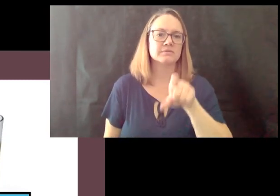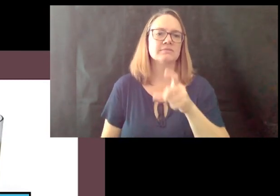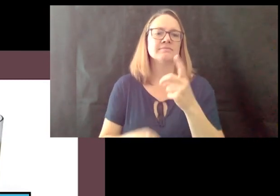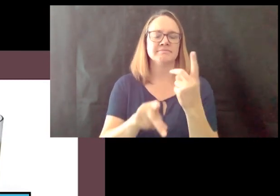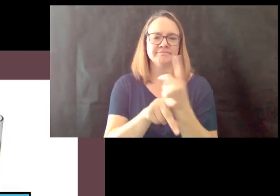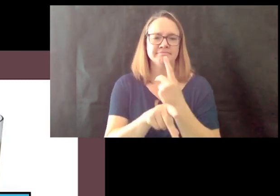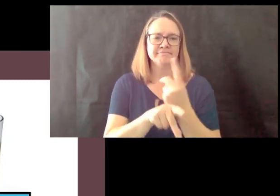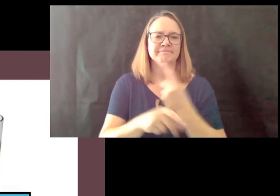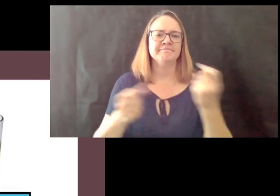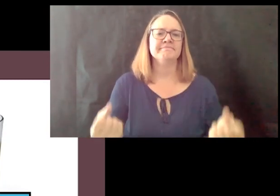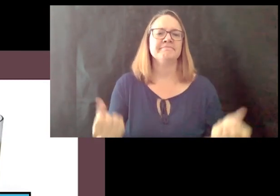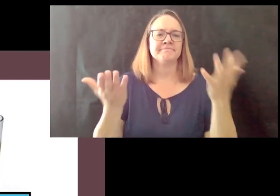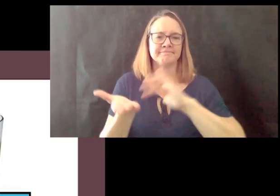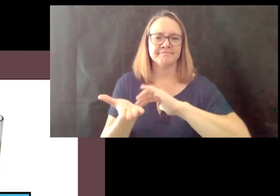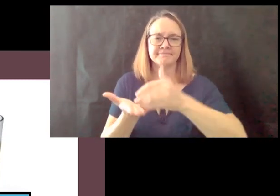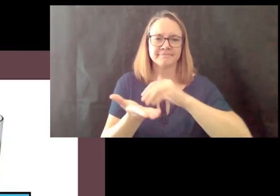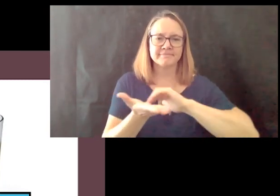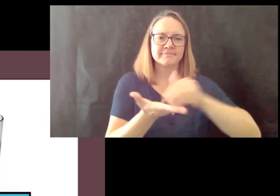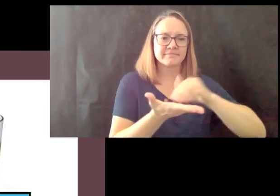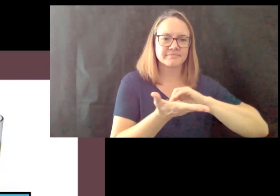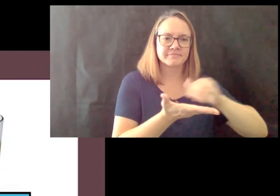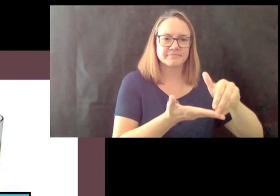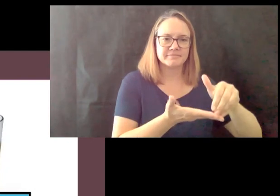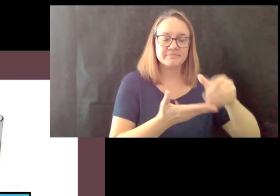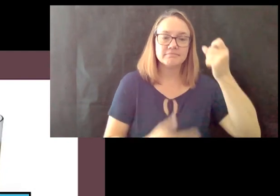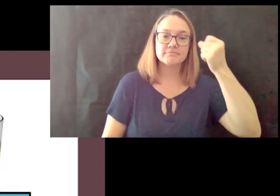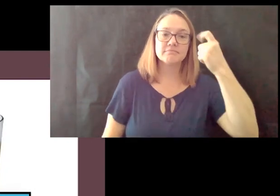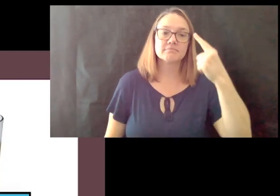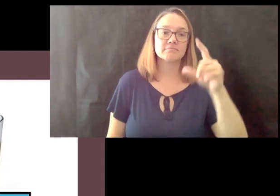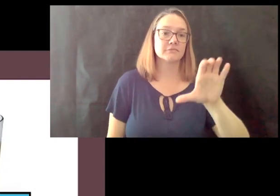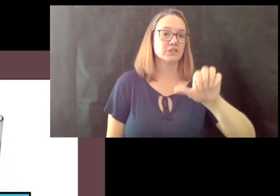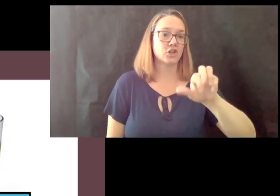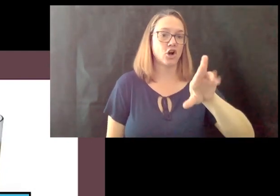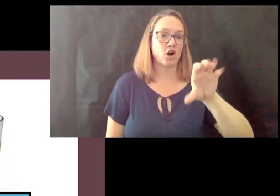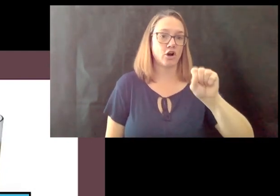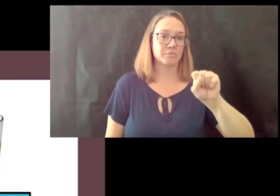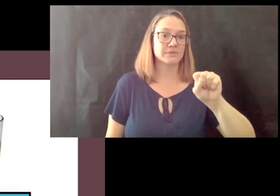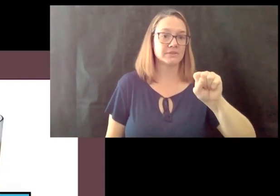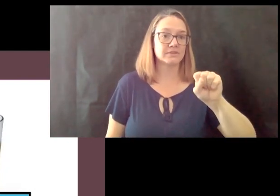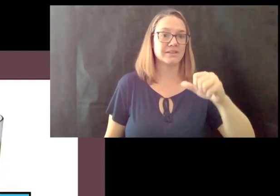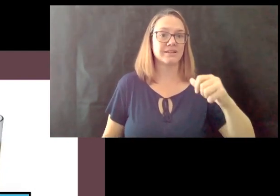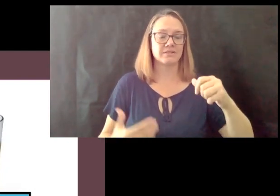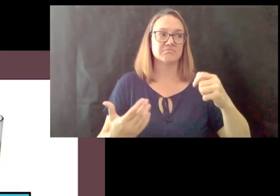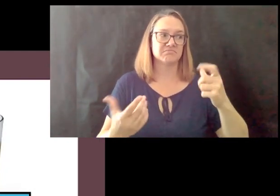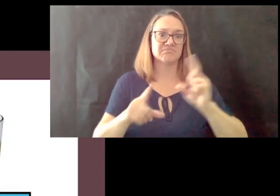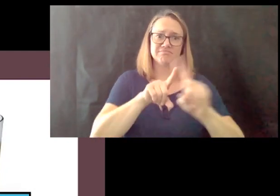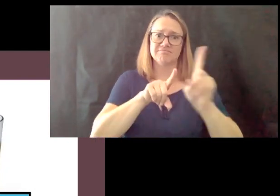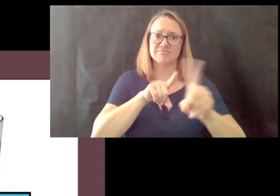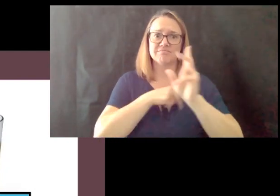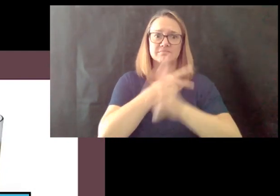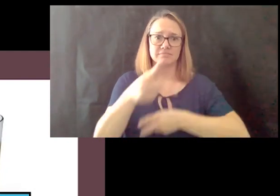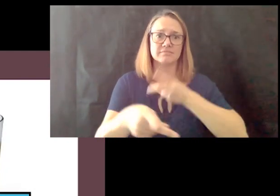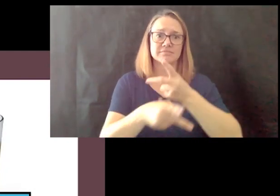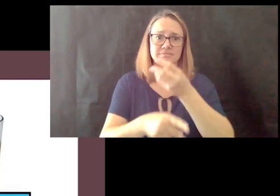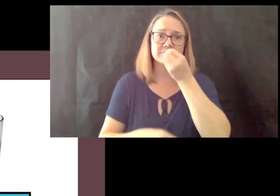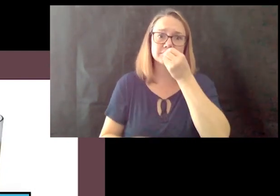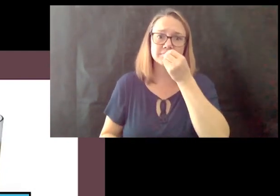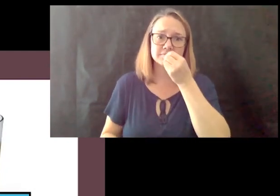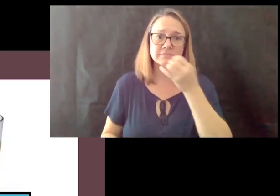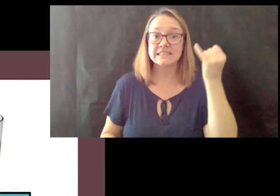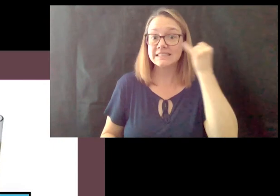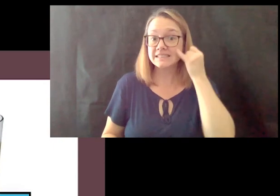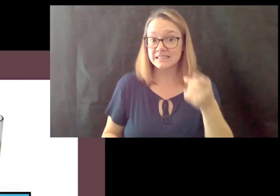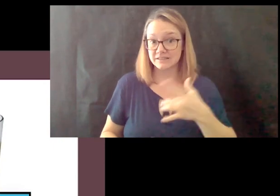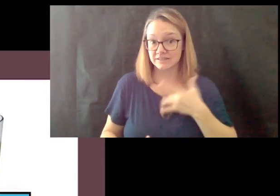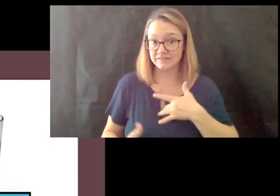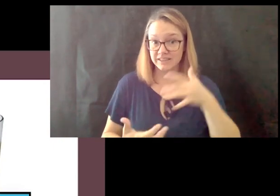into appropriate servings. Just remember, carbohydrates come in many, many forms. If you're confused